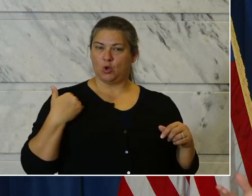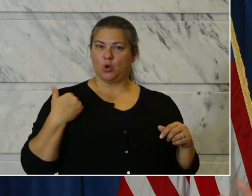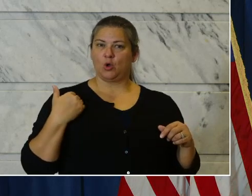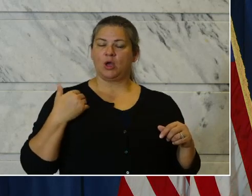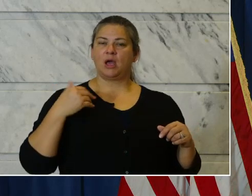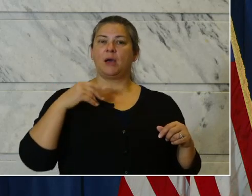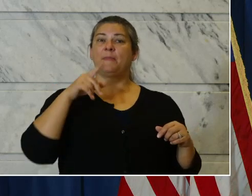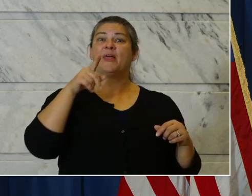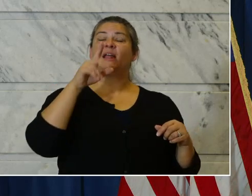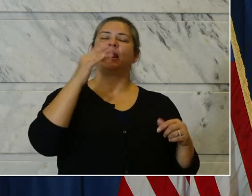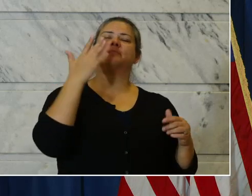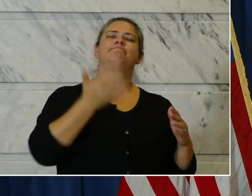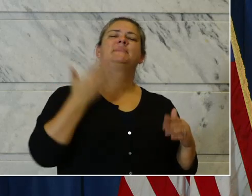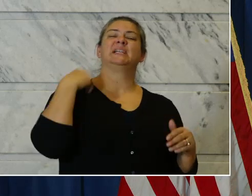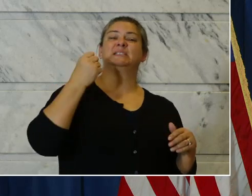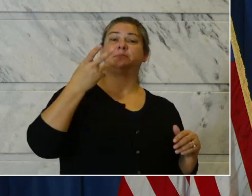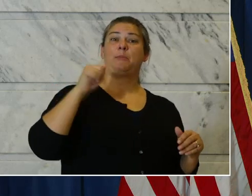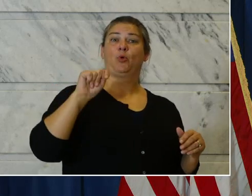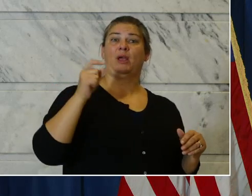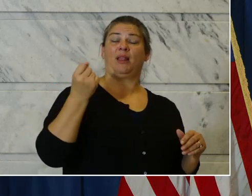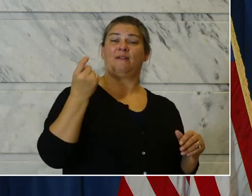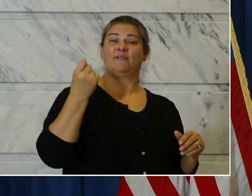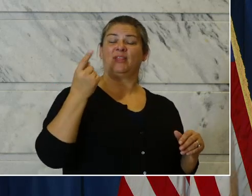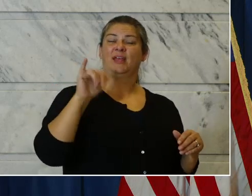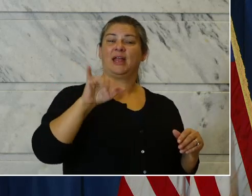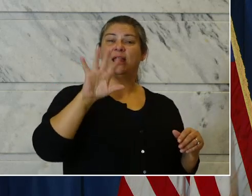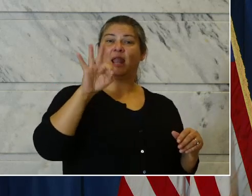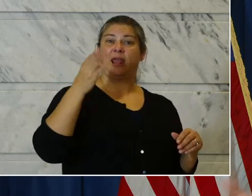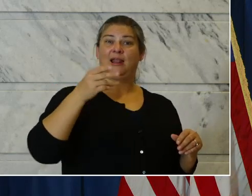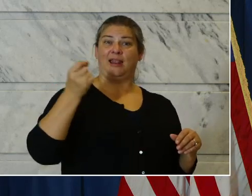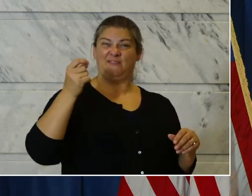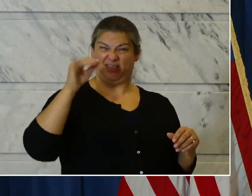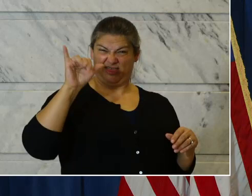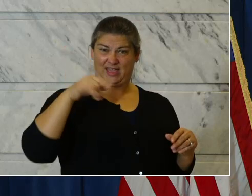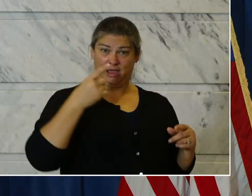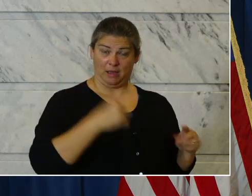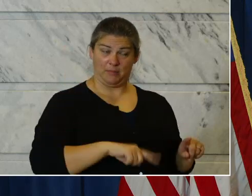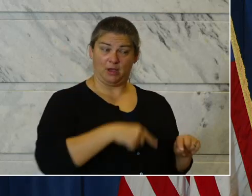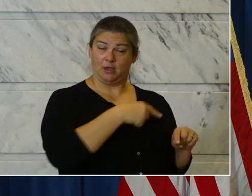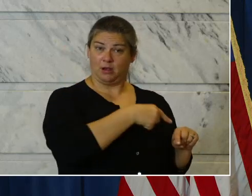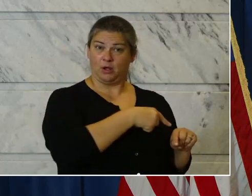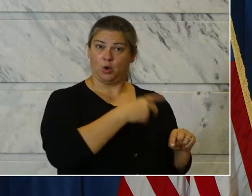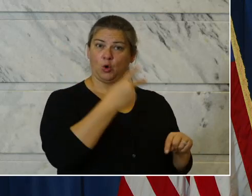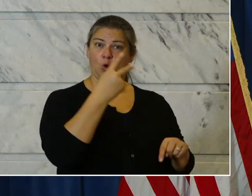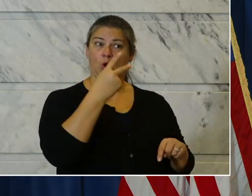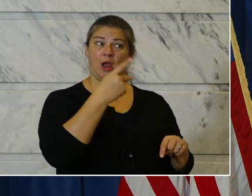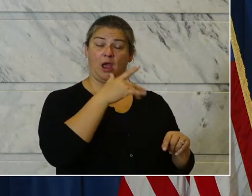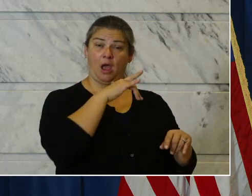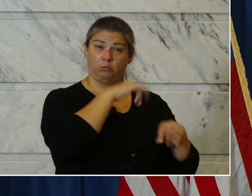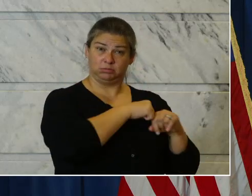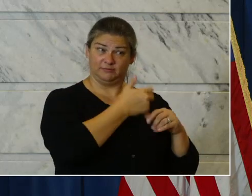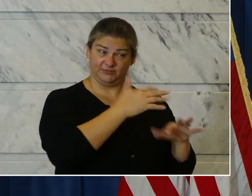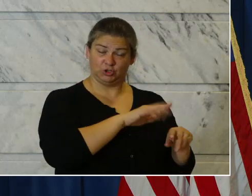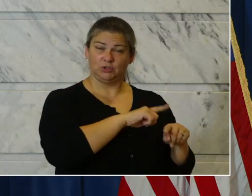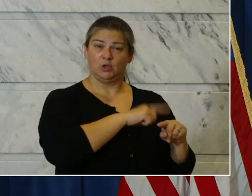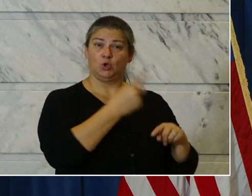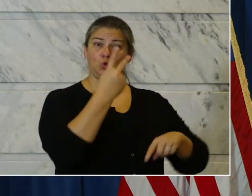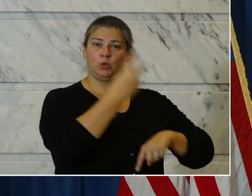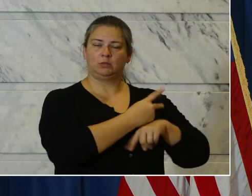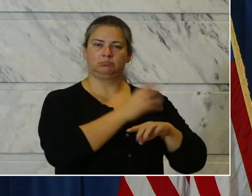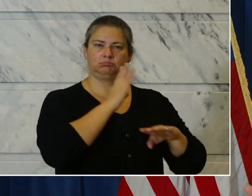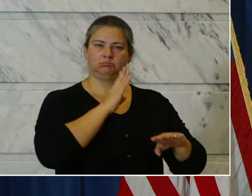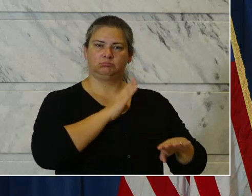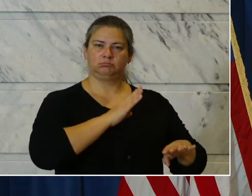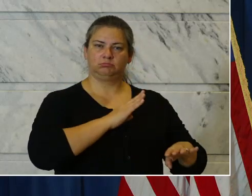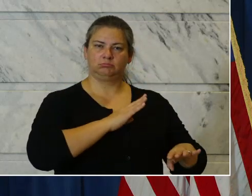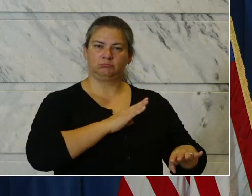no airplanes in the sky. Well, the same thing happened when we did Healthy at Home. We shut things down. And if you remember, you went out on the roads